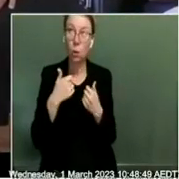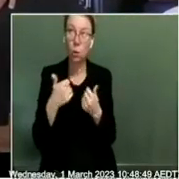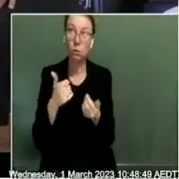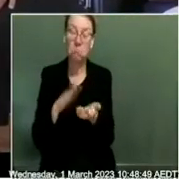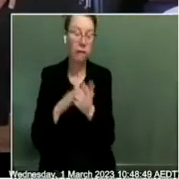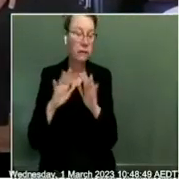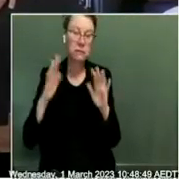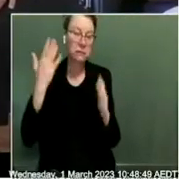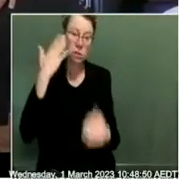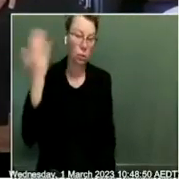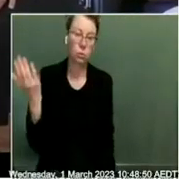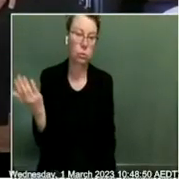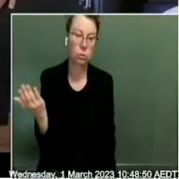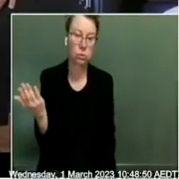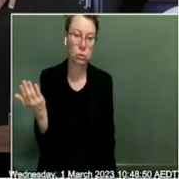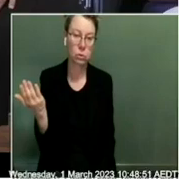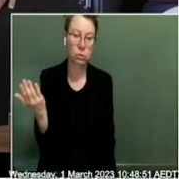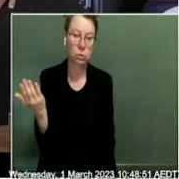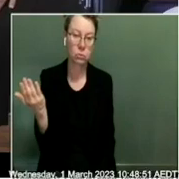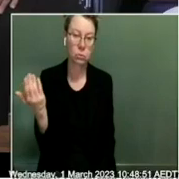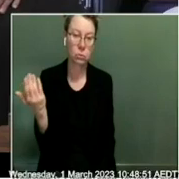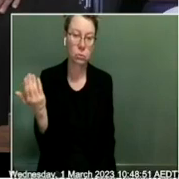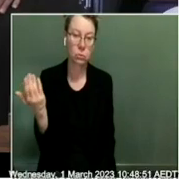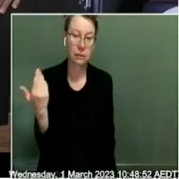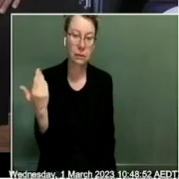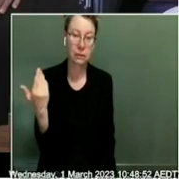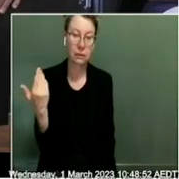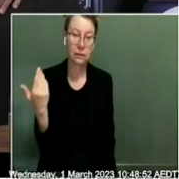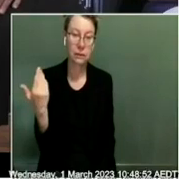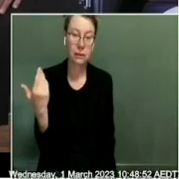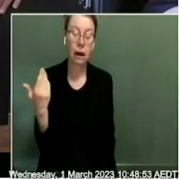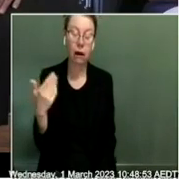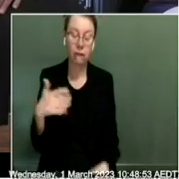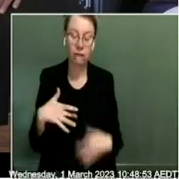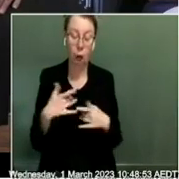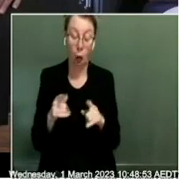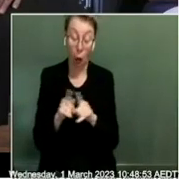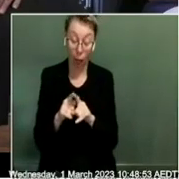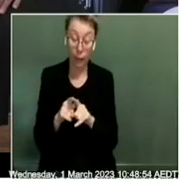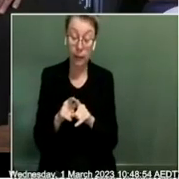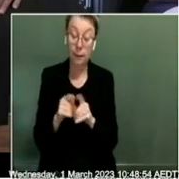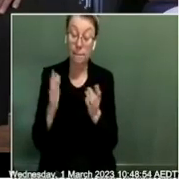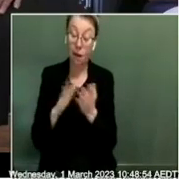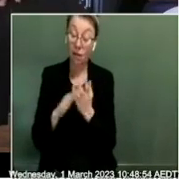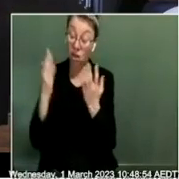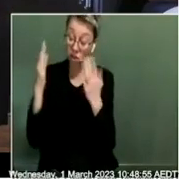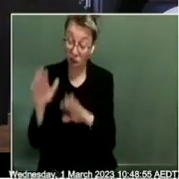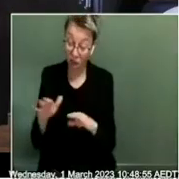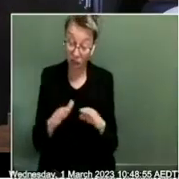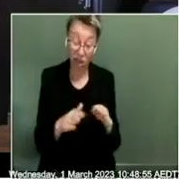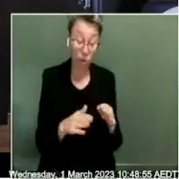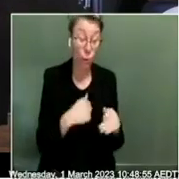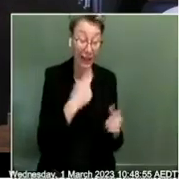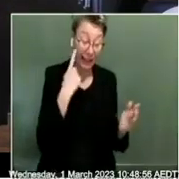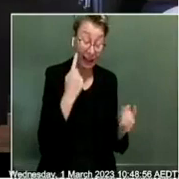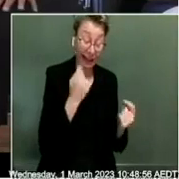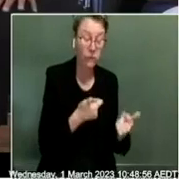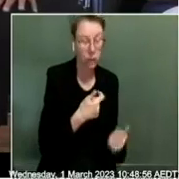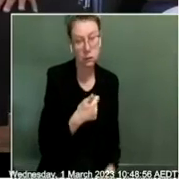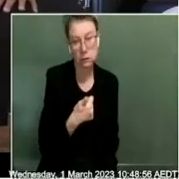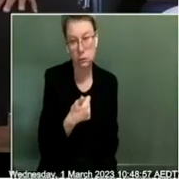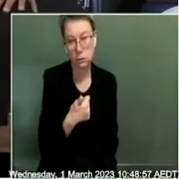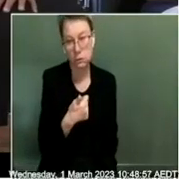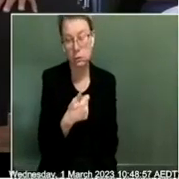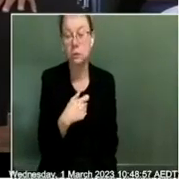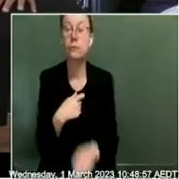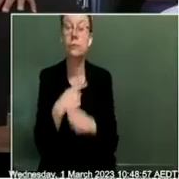that was meant to come out after Mum left. And you know, Tony was talking about grandfather's eyes, and he described the dance movement. So